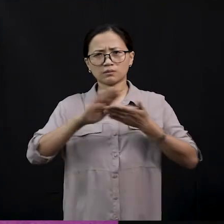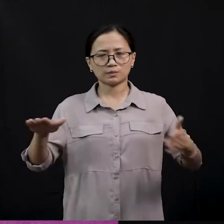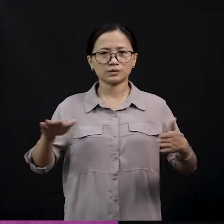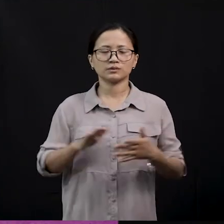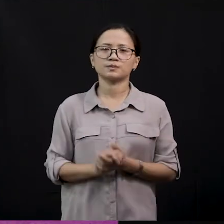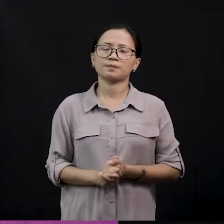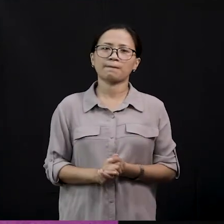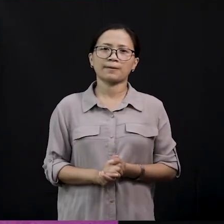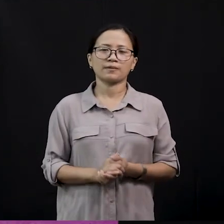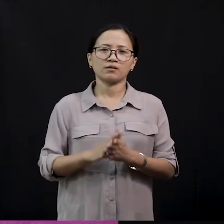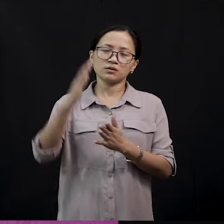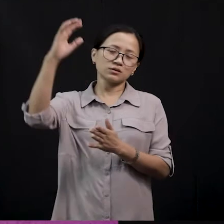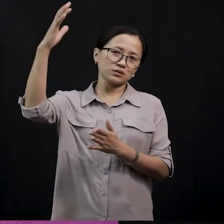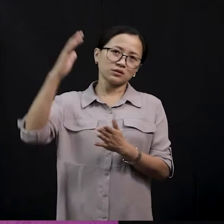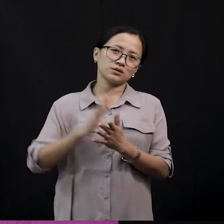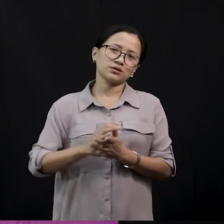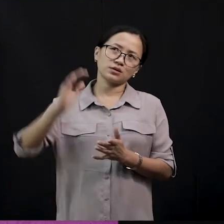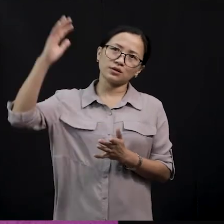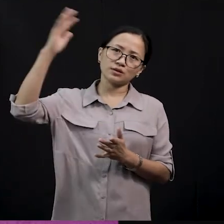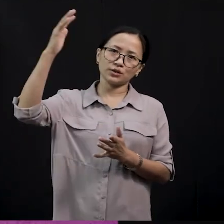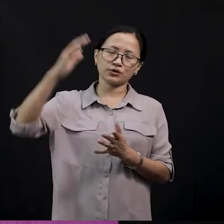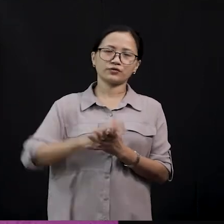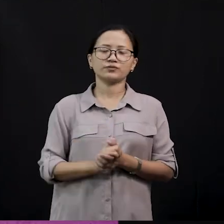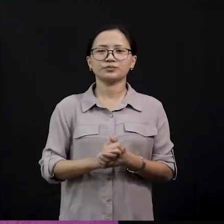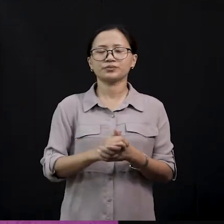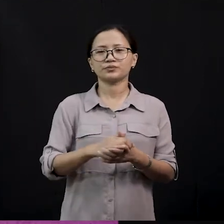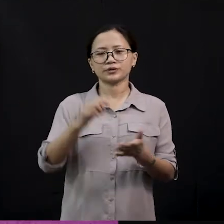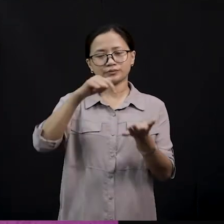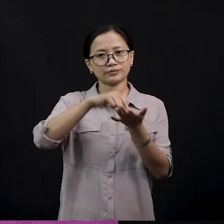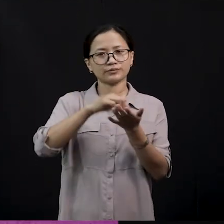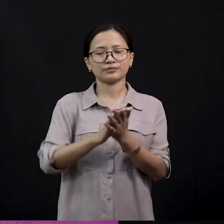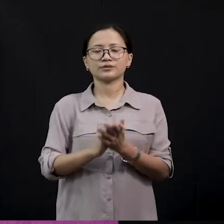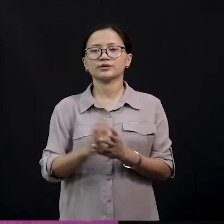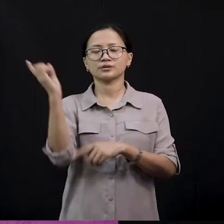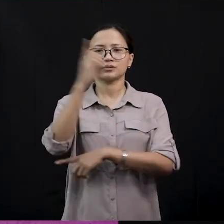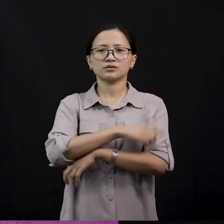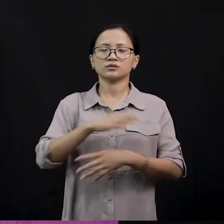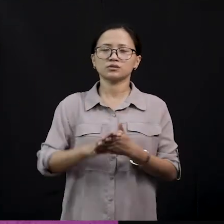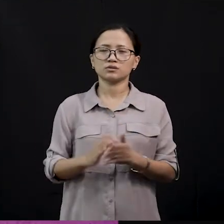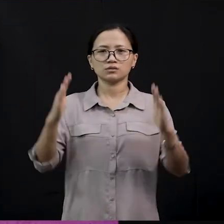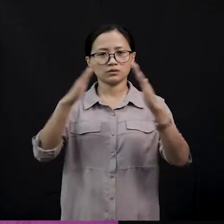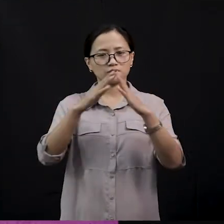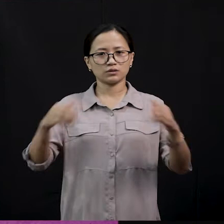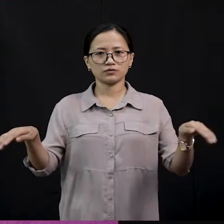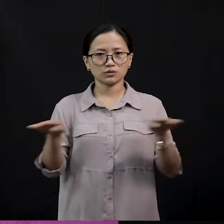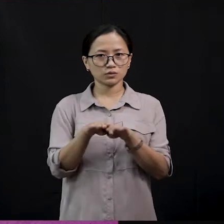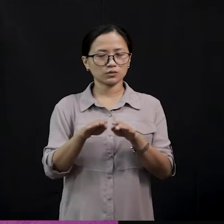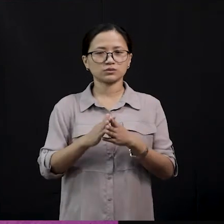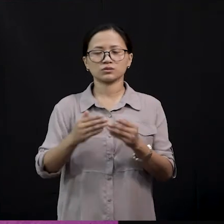here, in the heat of midday, the houses stood with shut doors. Now, in the